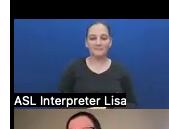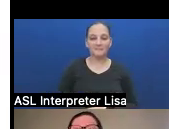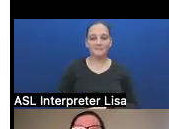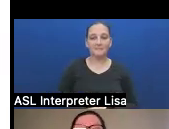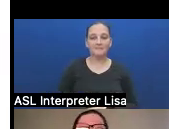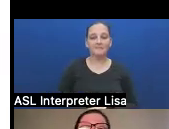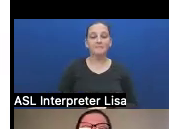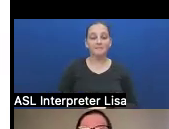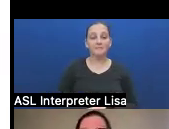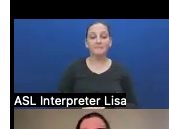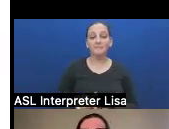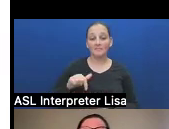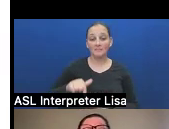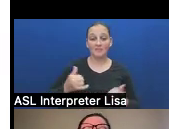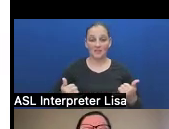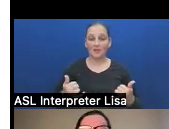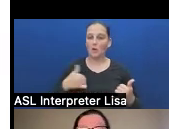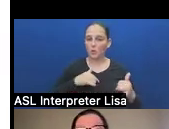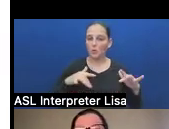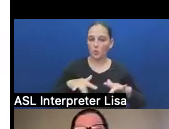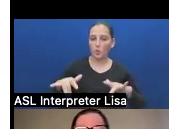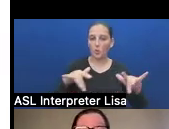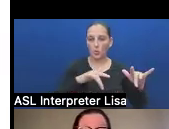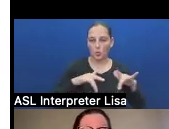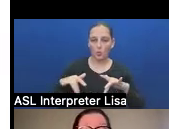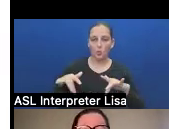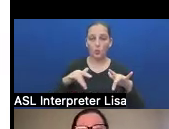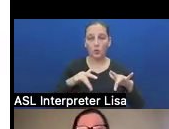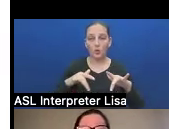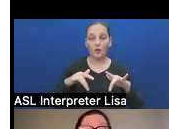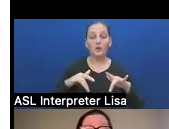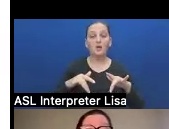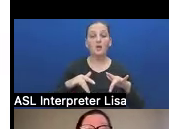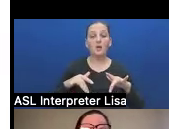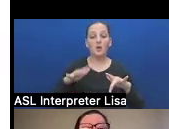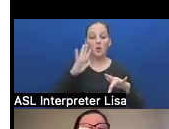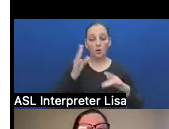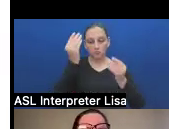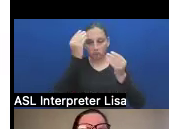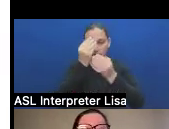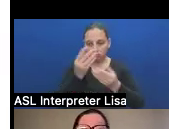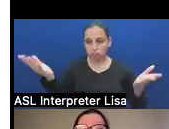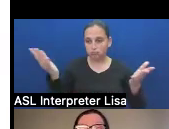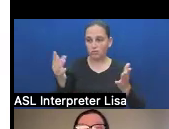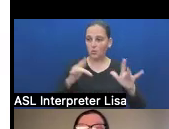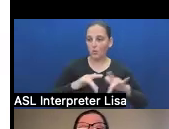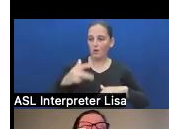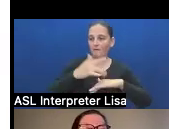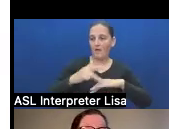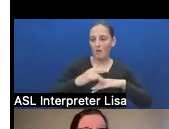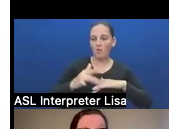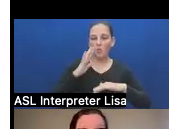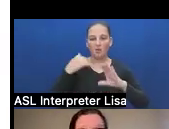session is being recorded. We will send an email notification to all participants when the recording becomes available